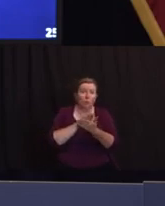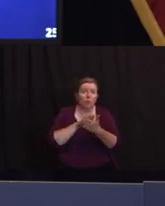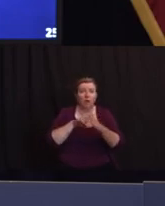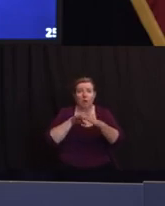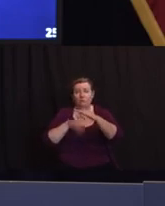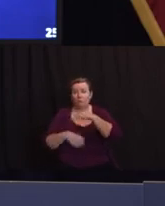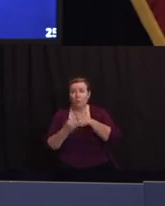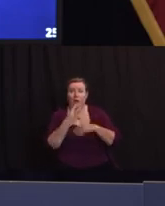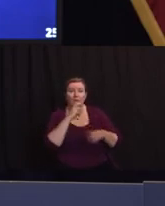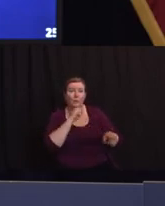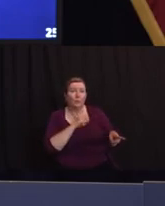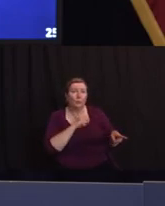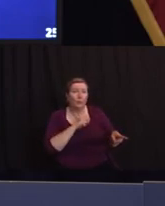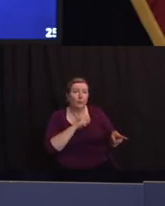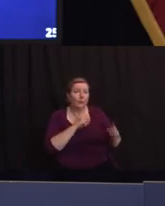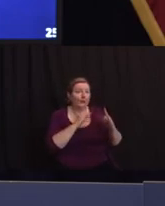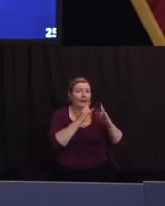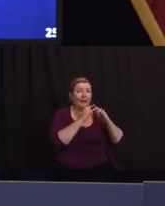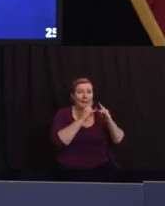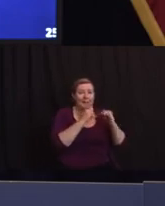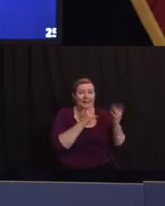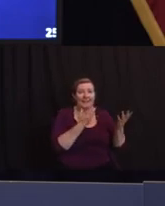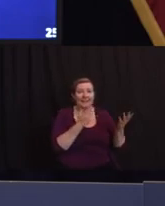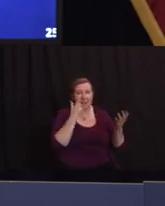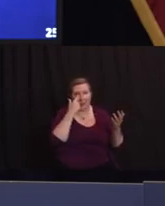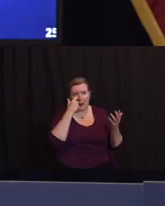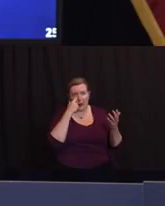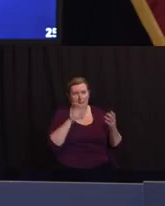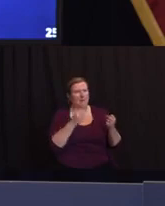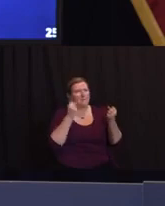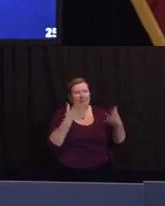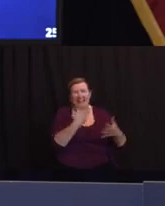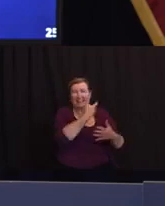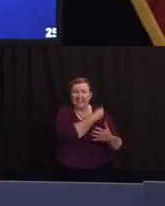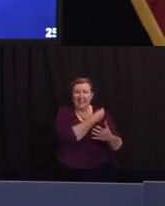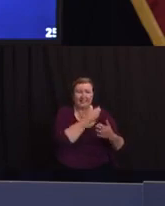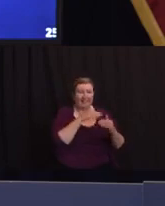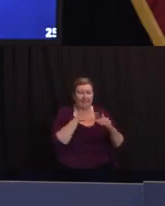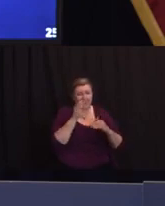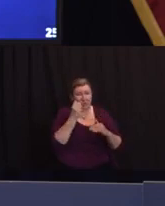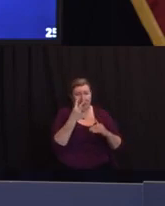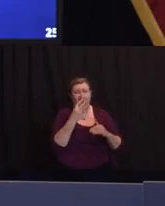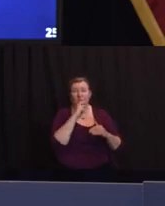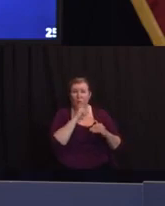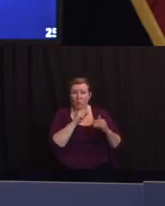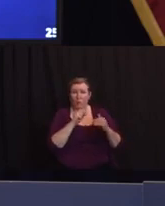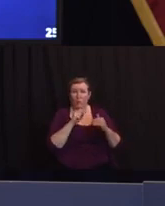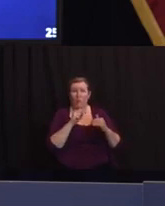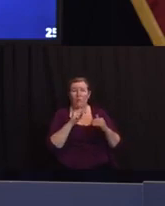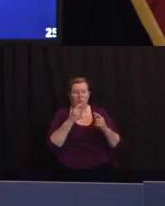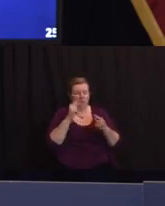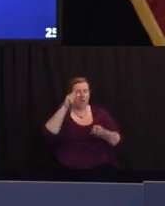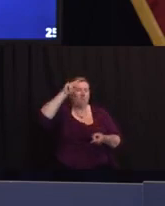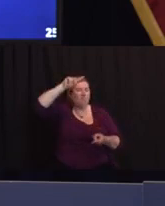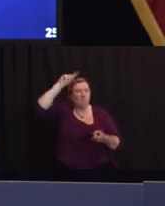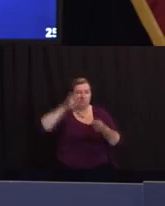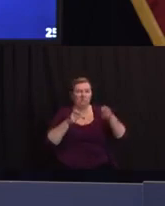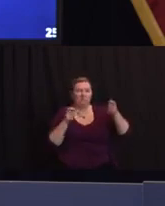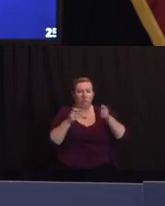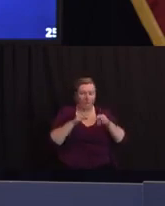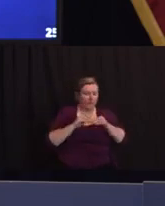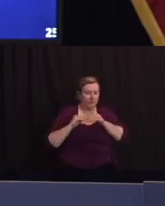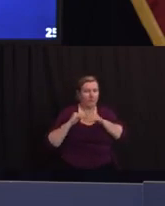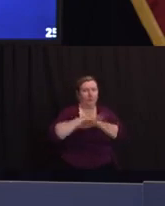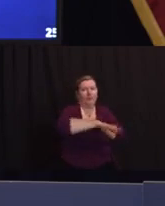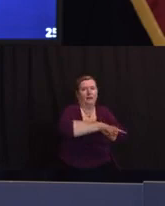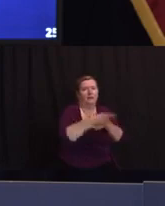The CDC has highlighted that Americans between 12 and 29 are contracting COVID-19 at the